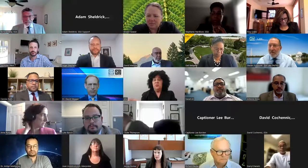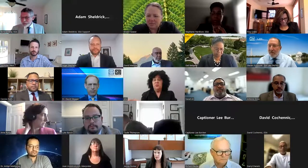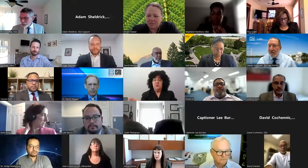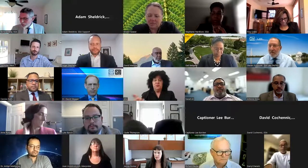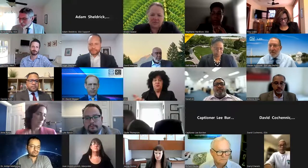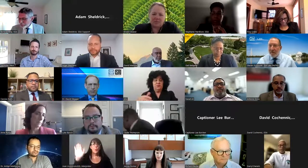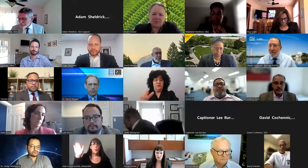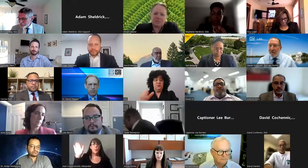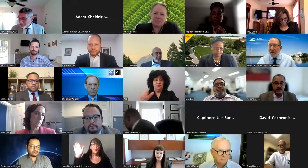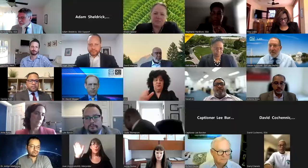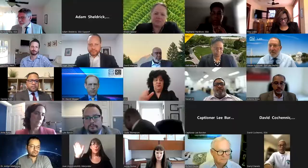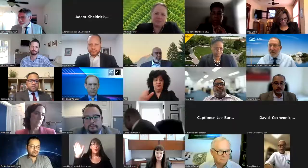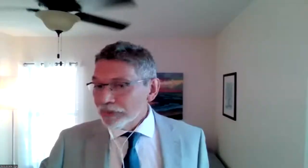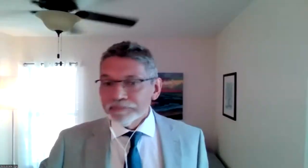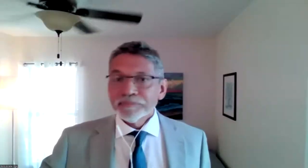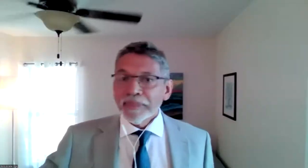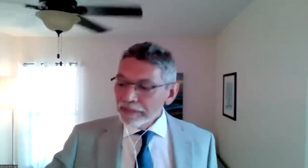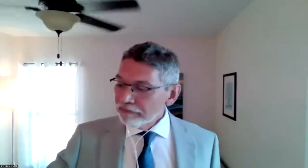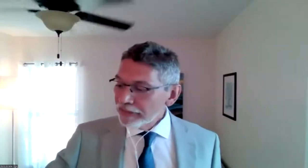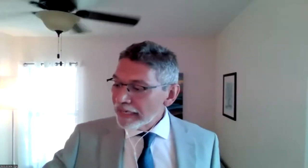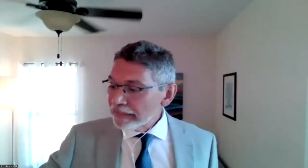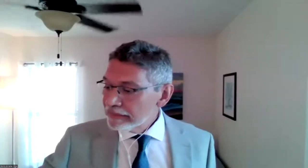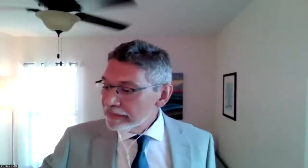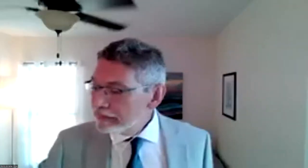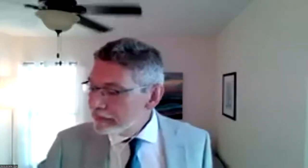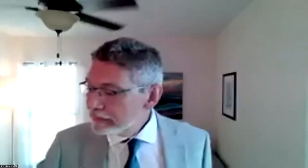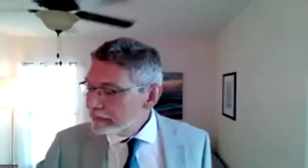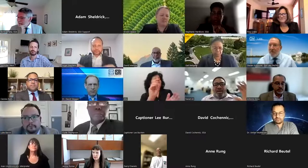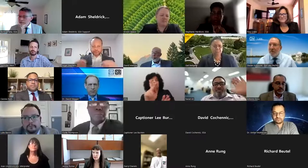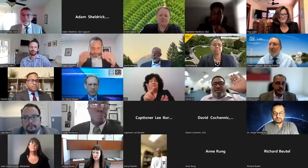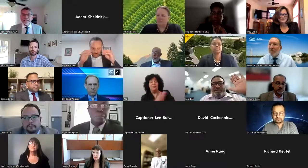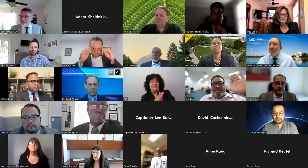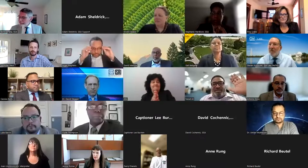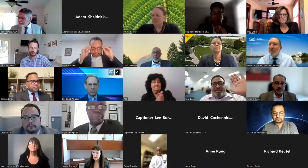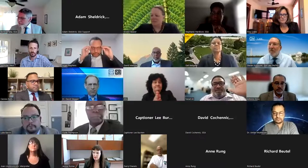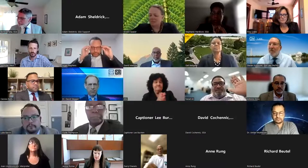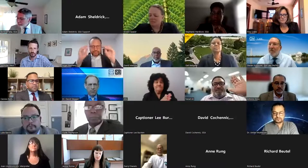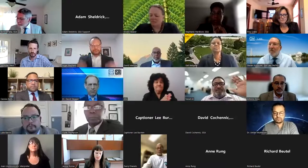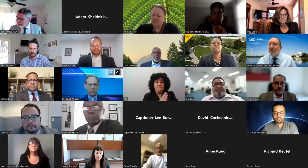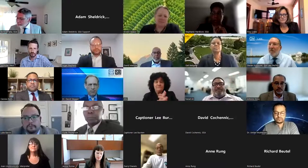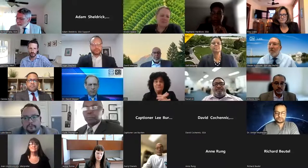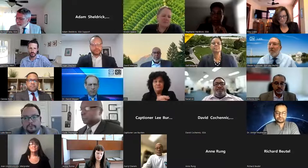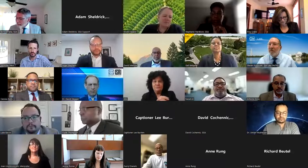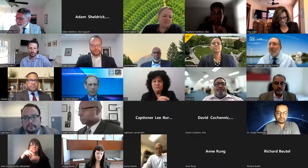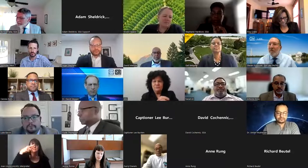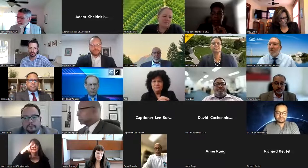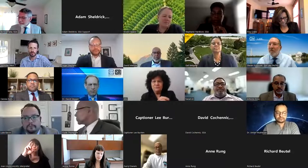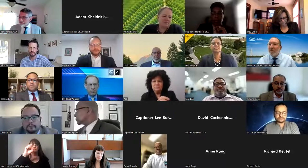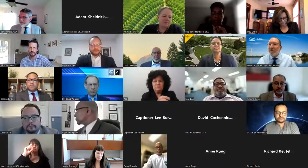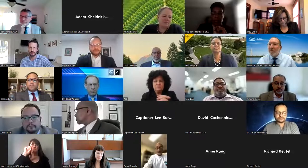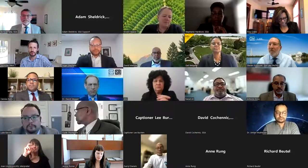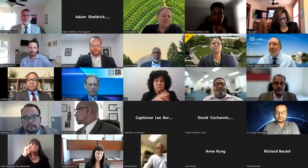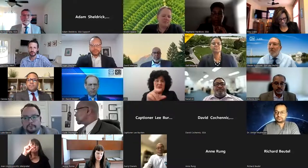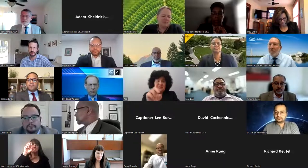your hand, and then we'll go ahead and record that. So, Farad. Present. All right.